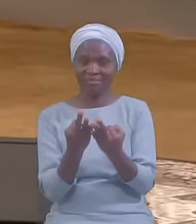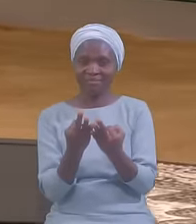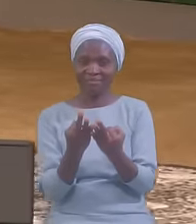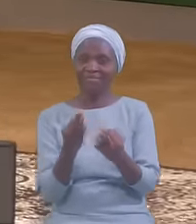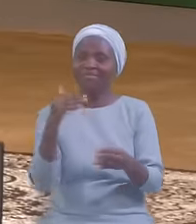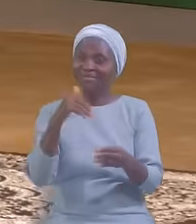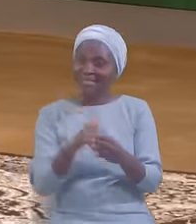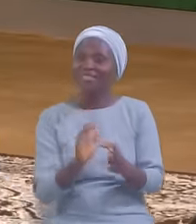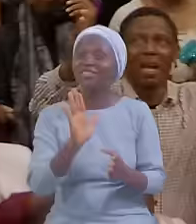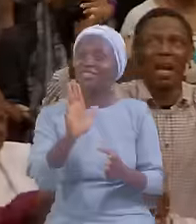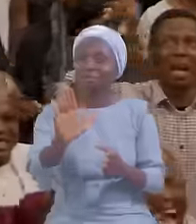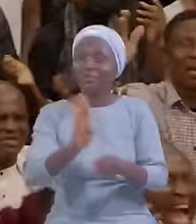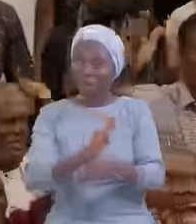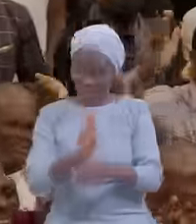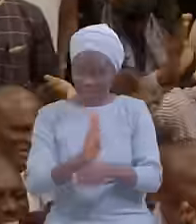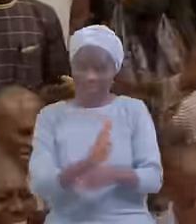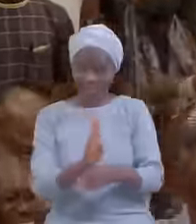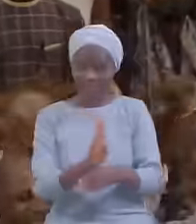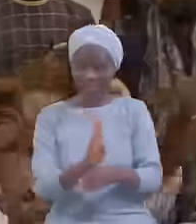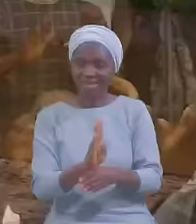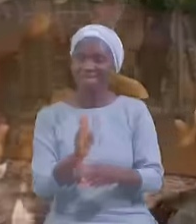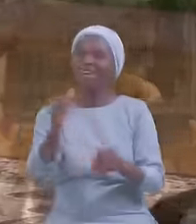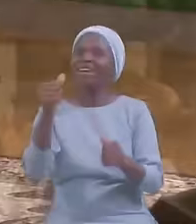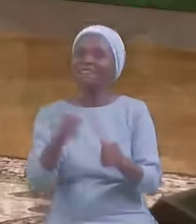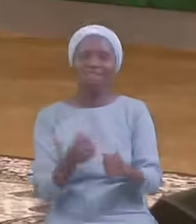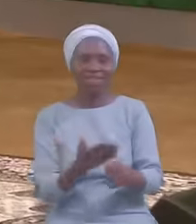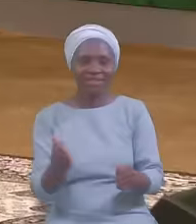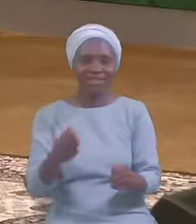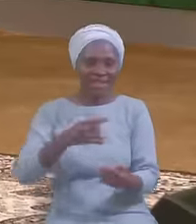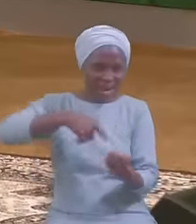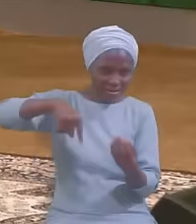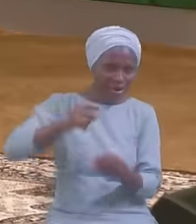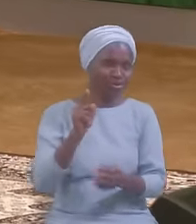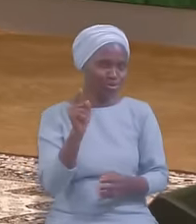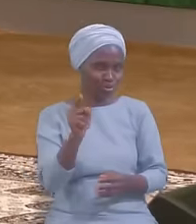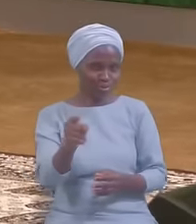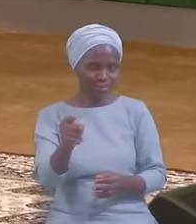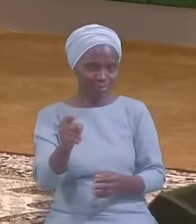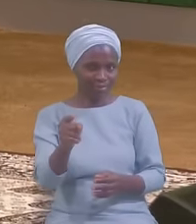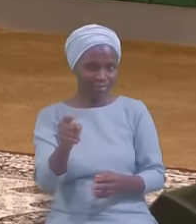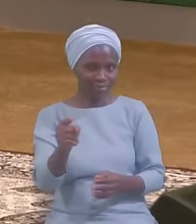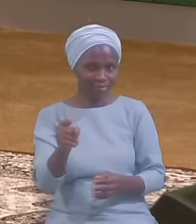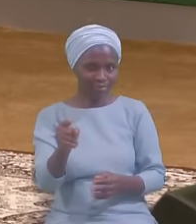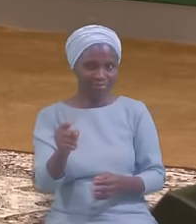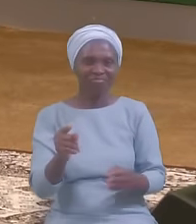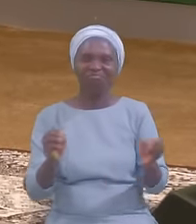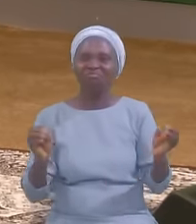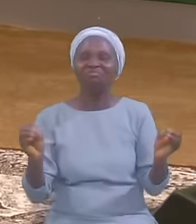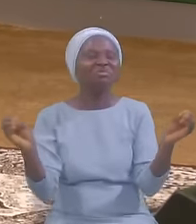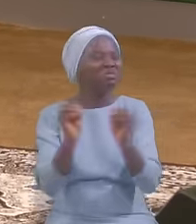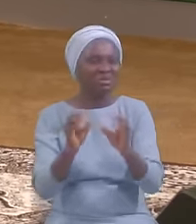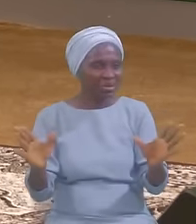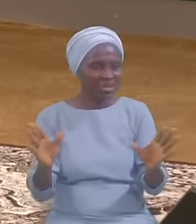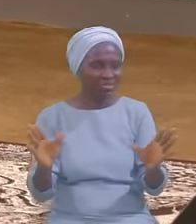in your business, everything surrounding you, nothing too